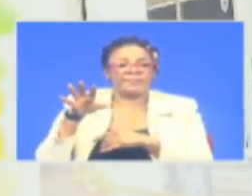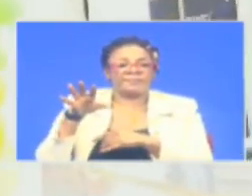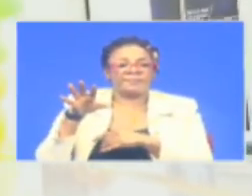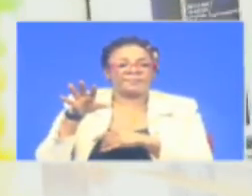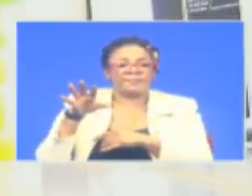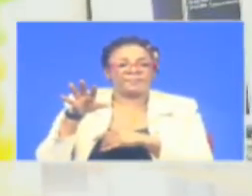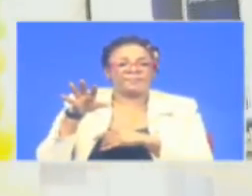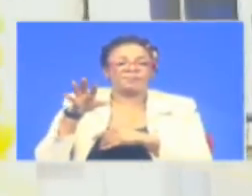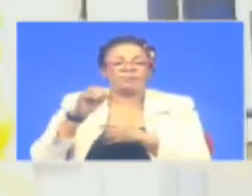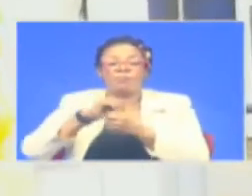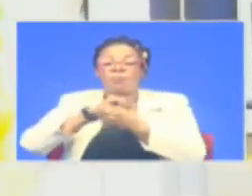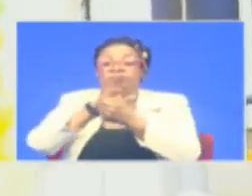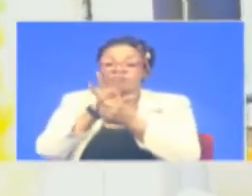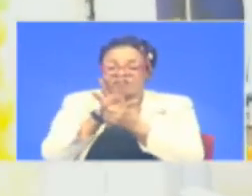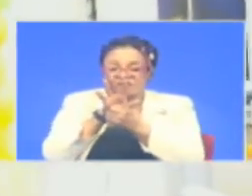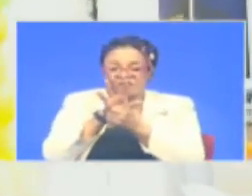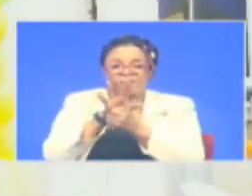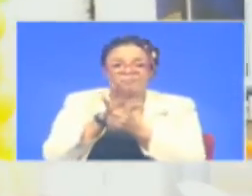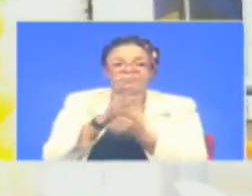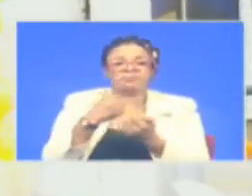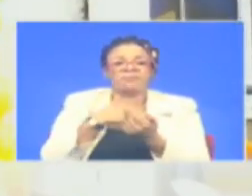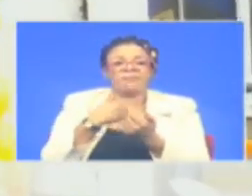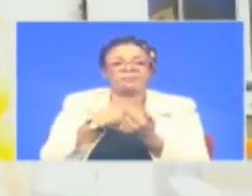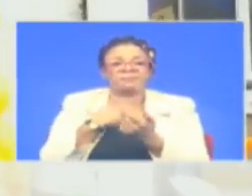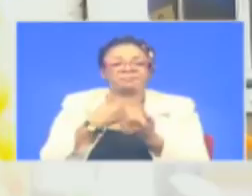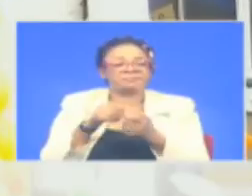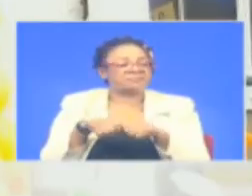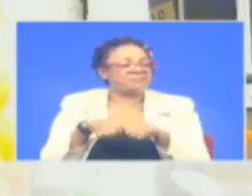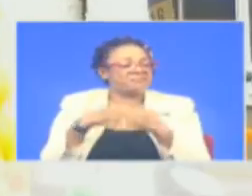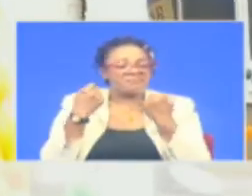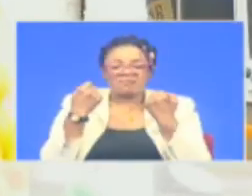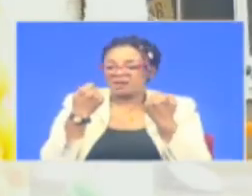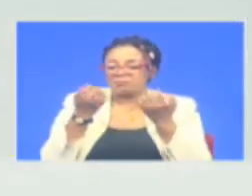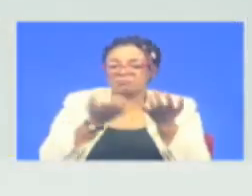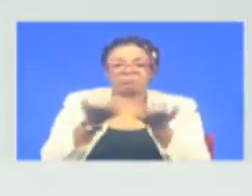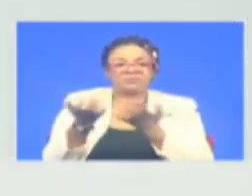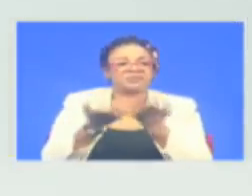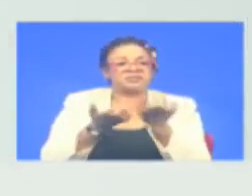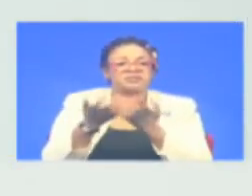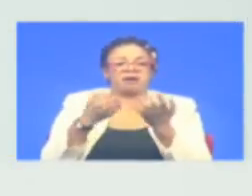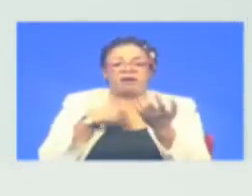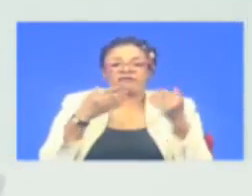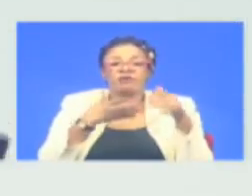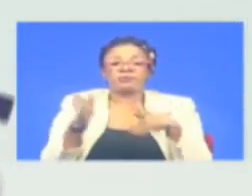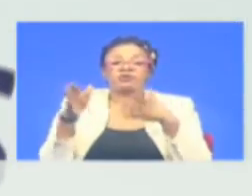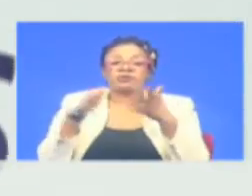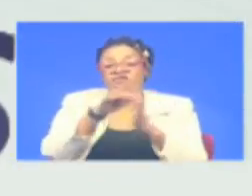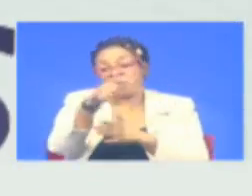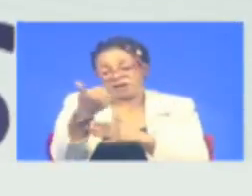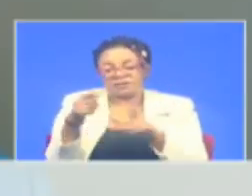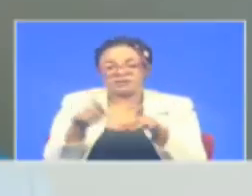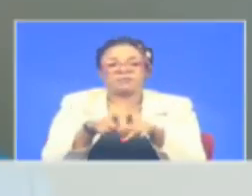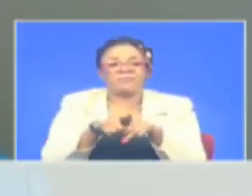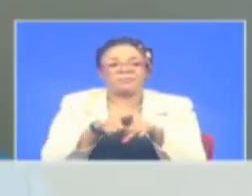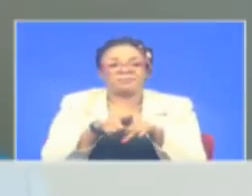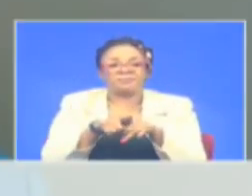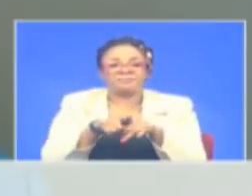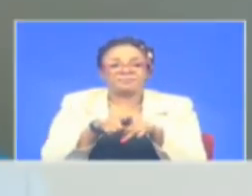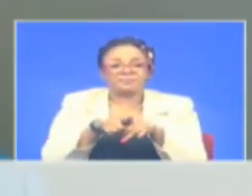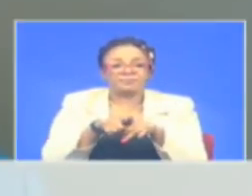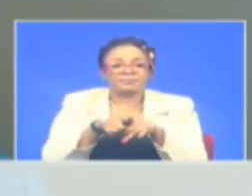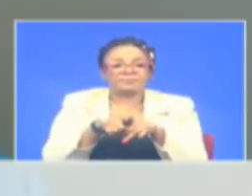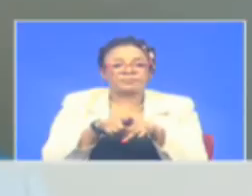The COVID-19 pandemic has altered the business landscape and also created opportunities for others. Kenya's place